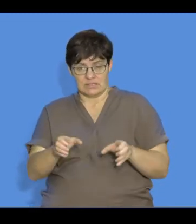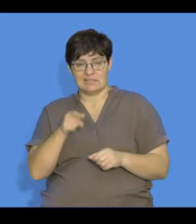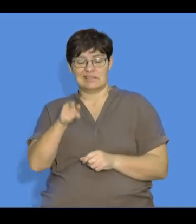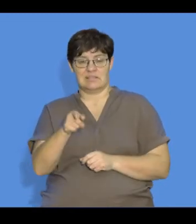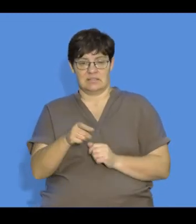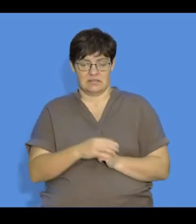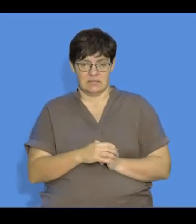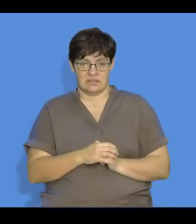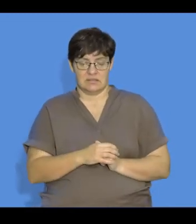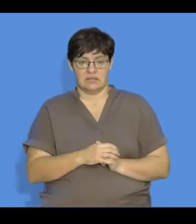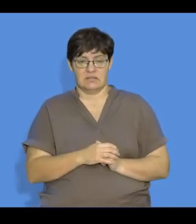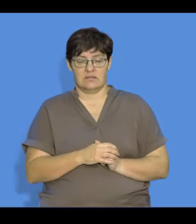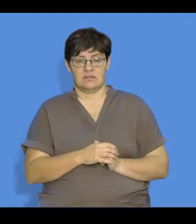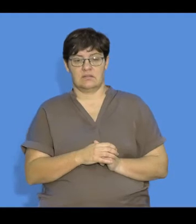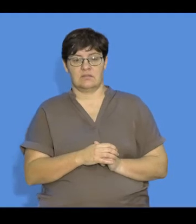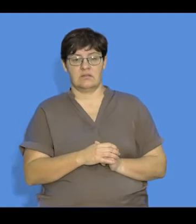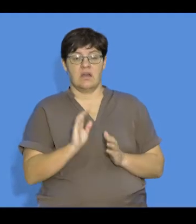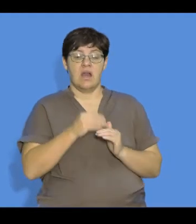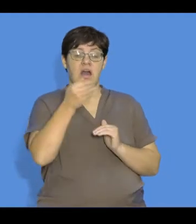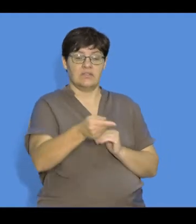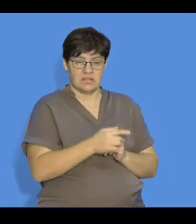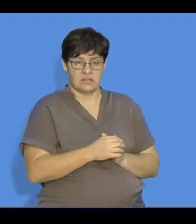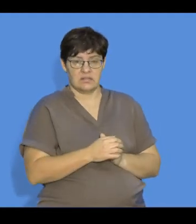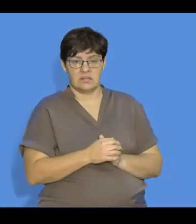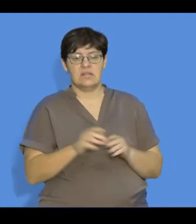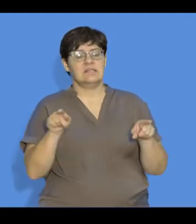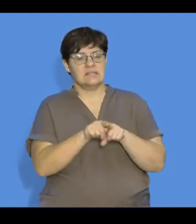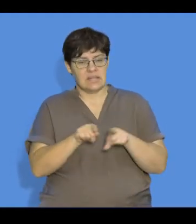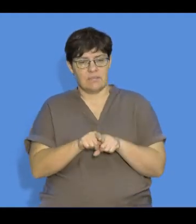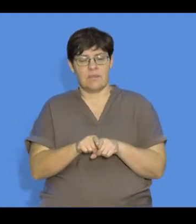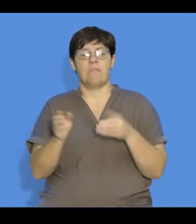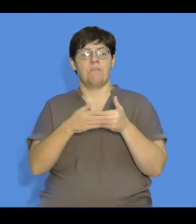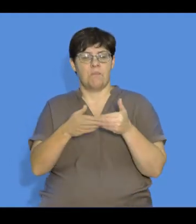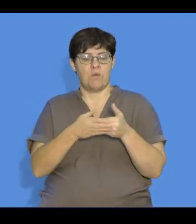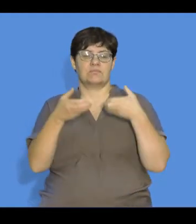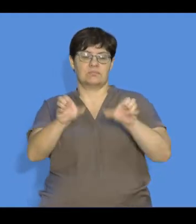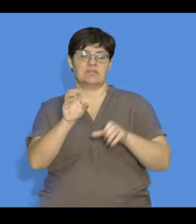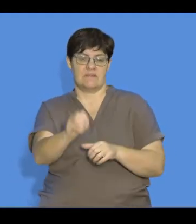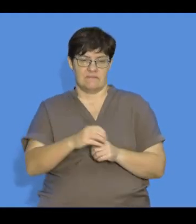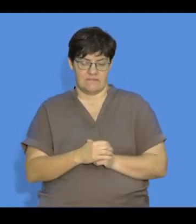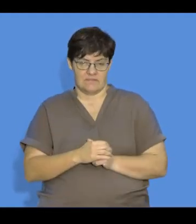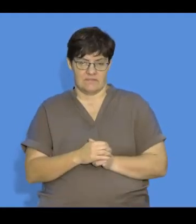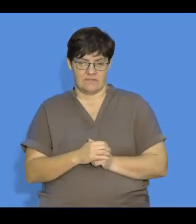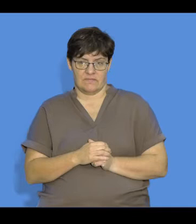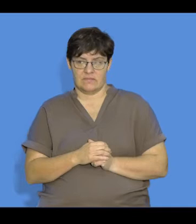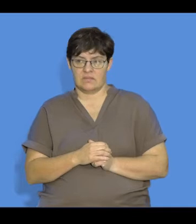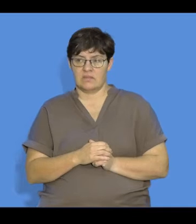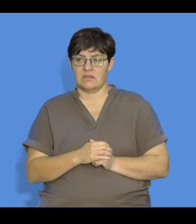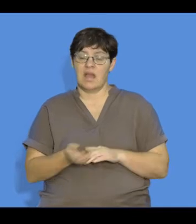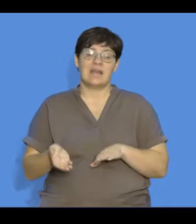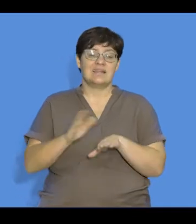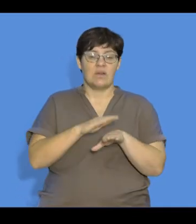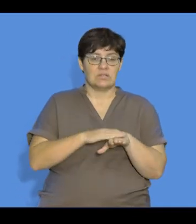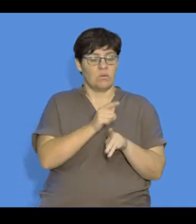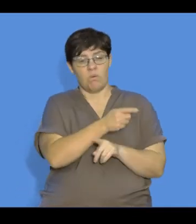split in that part of the circuit. Okay, then beyond that, we also have further splits, and then to such a point that all